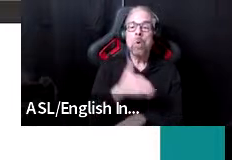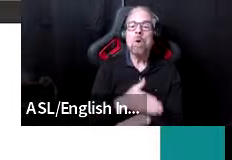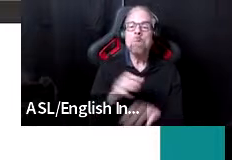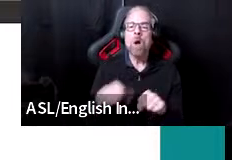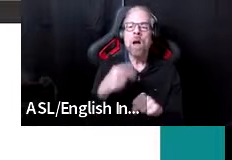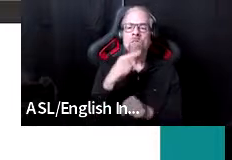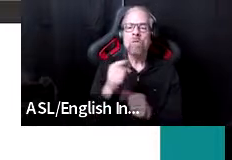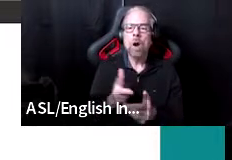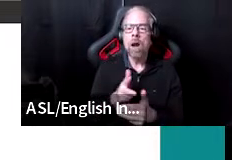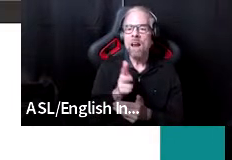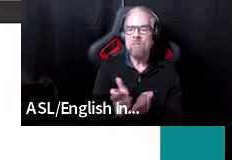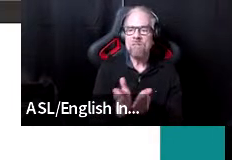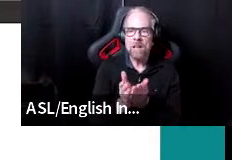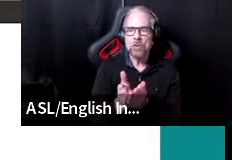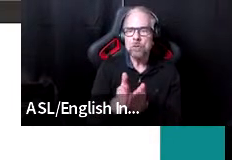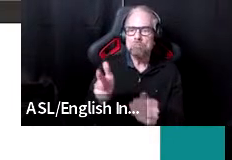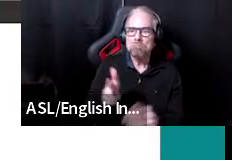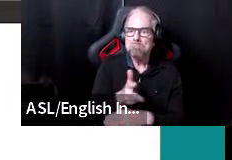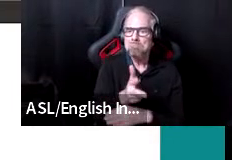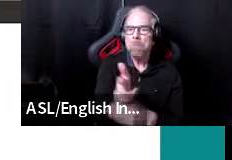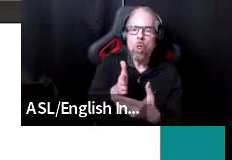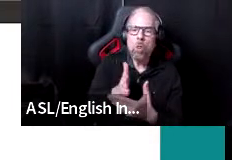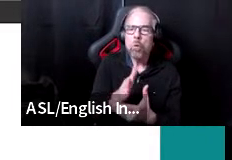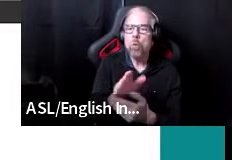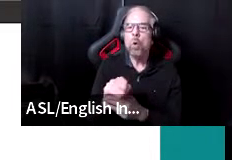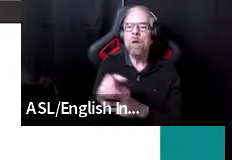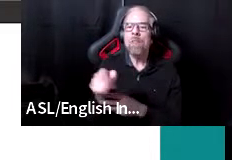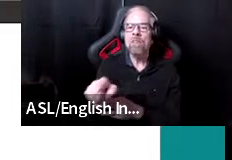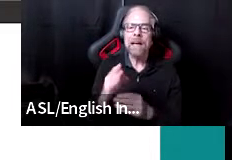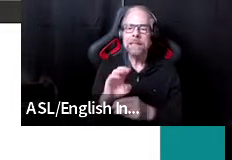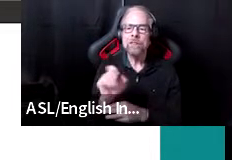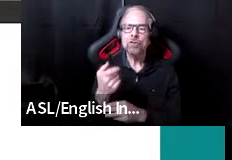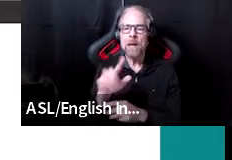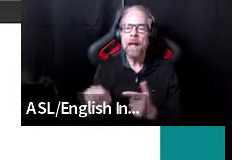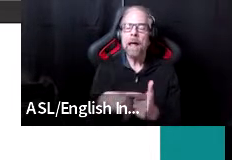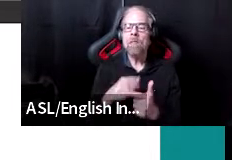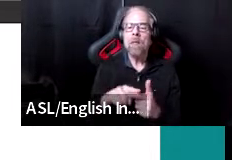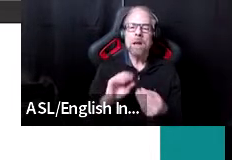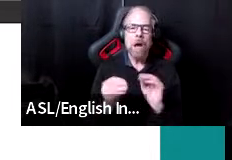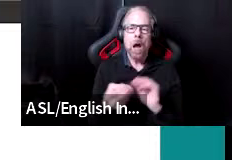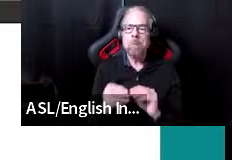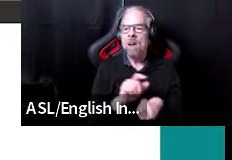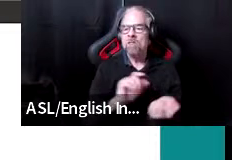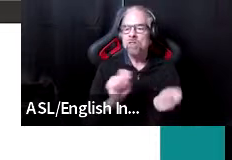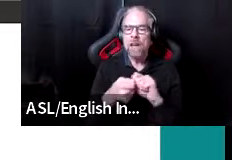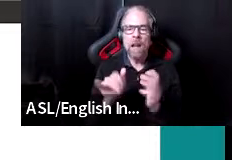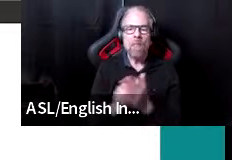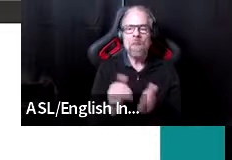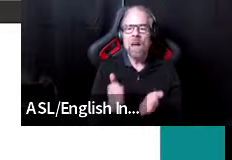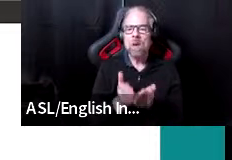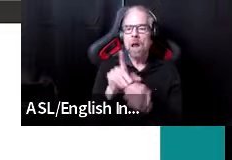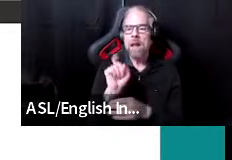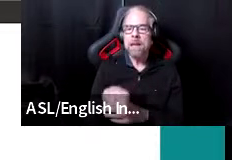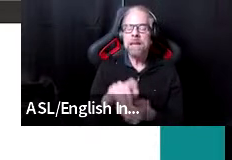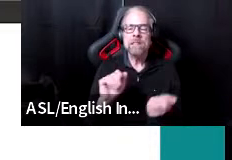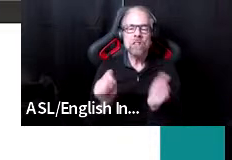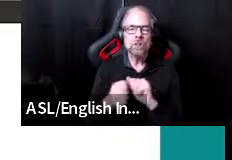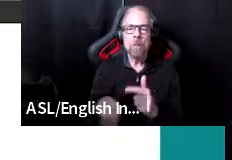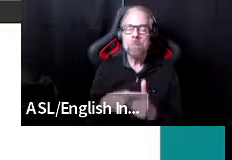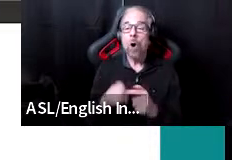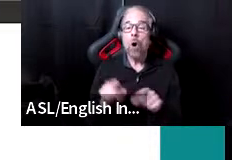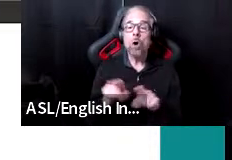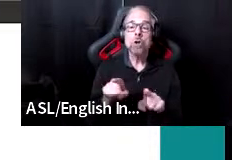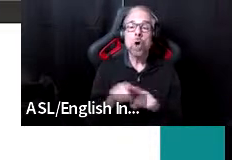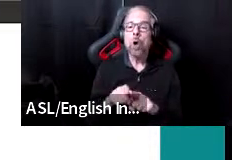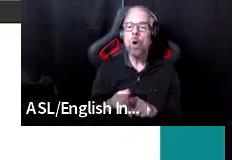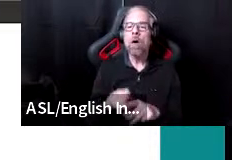through the navigation channel by reducing the number of directional changes vessels need to make, and increasing the seismic resiliency by